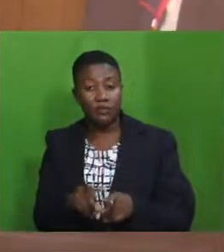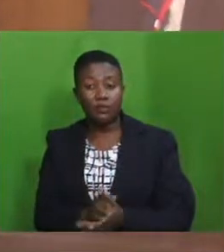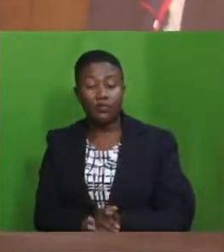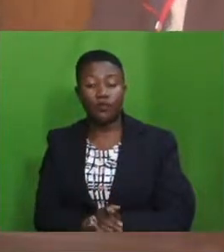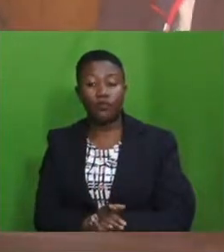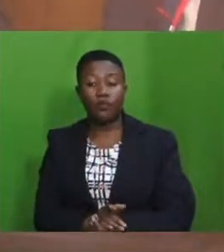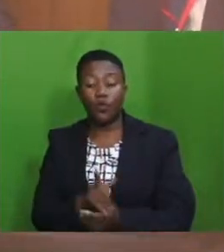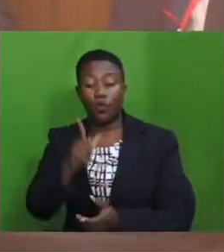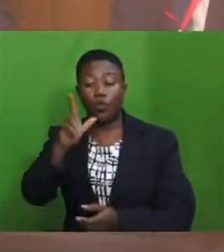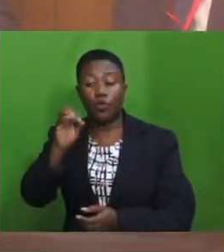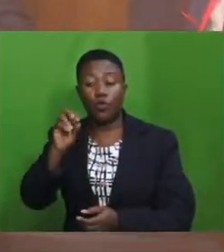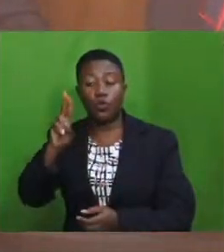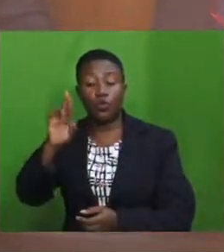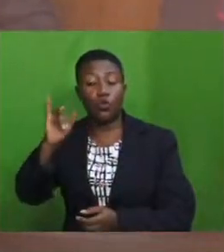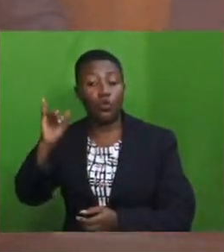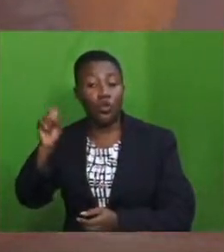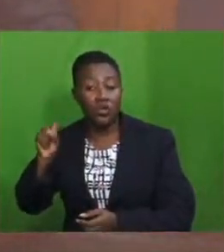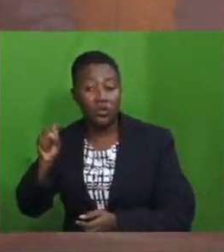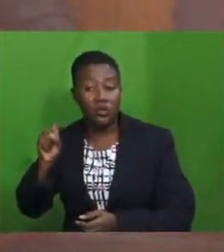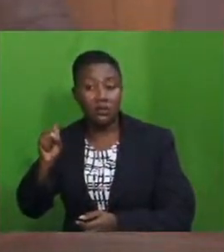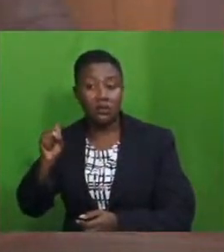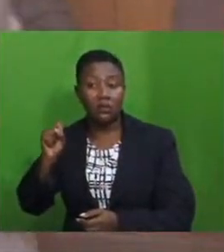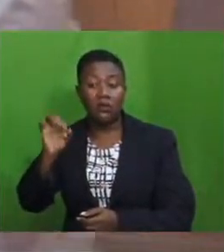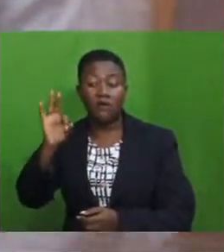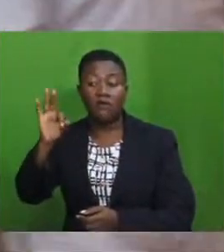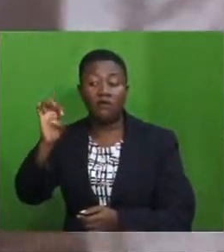His Excellency Luis Fernando,